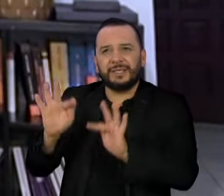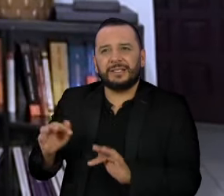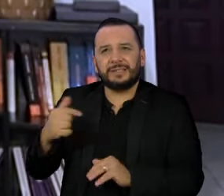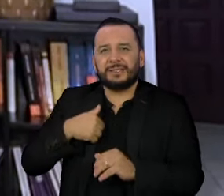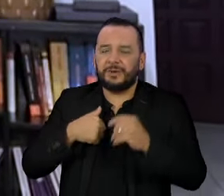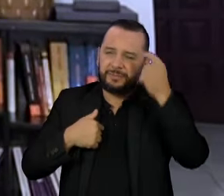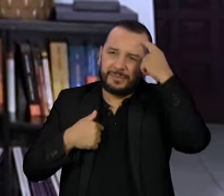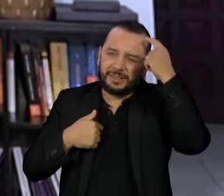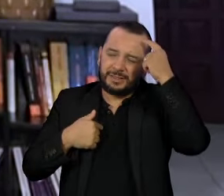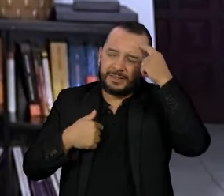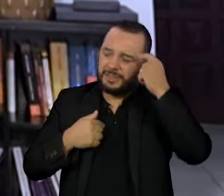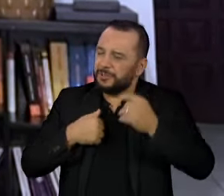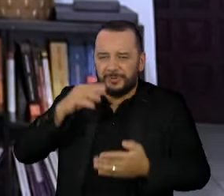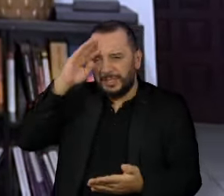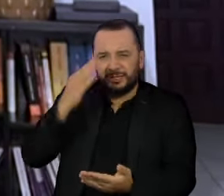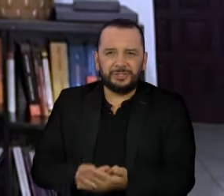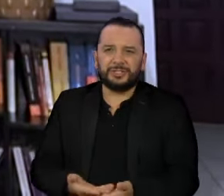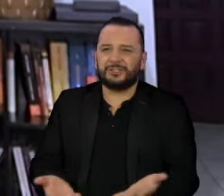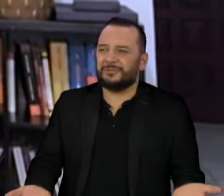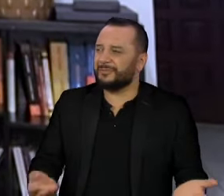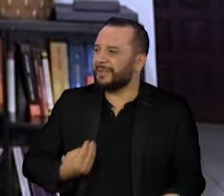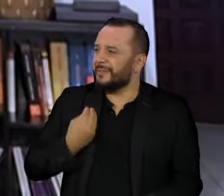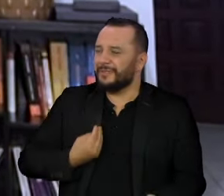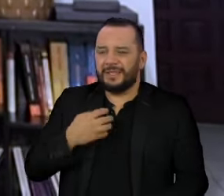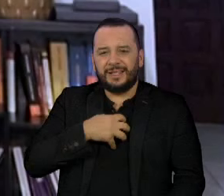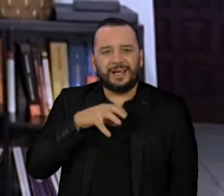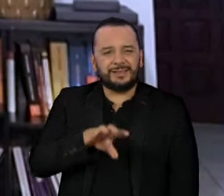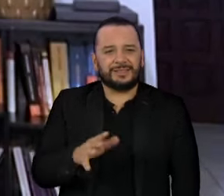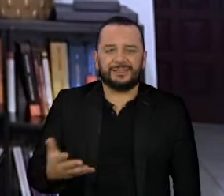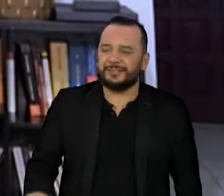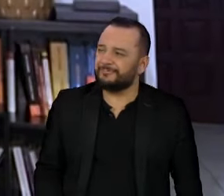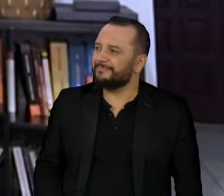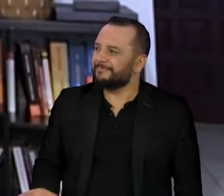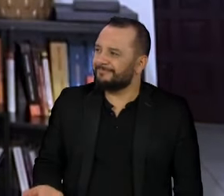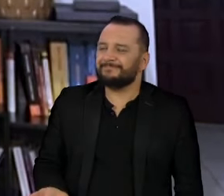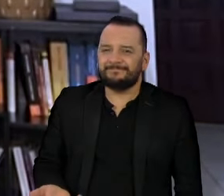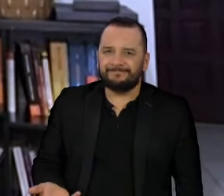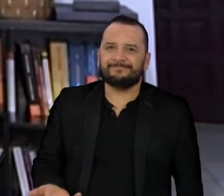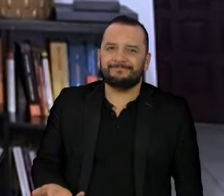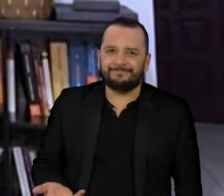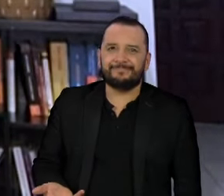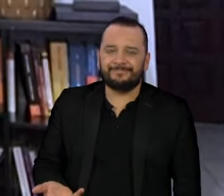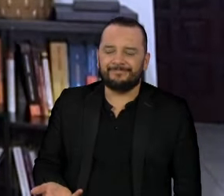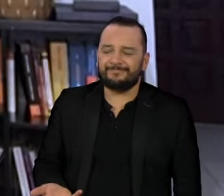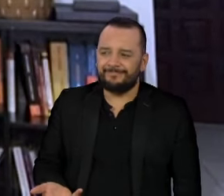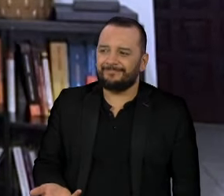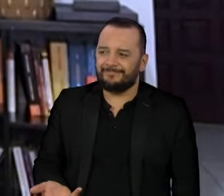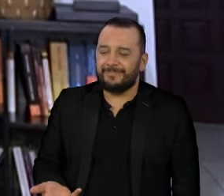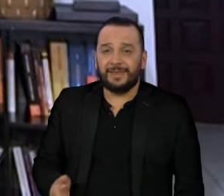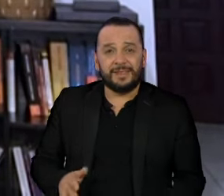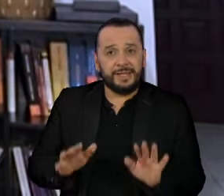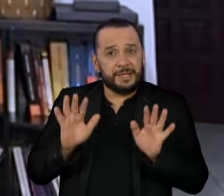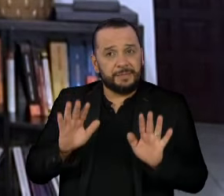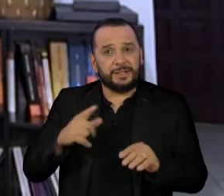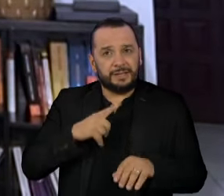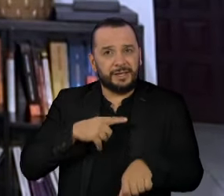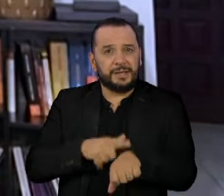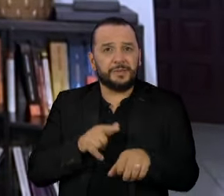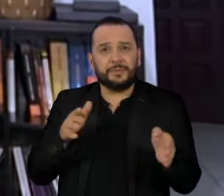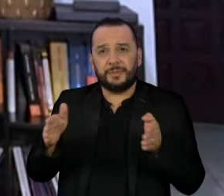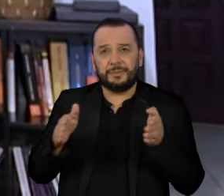i cannot believe that this is now my life you know but i'm hoping that i'll get to the point where